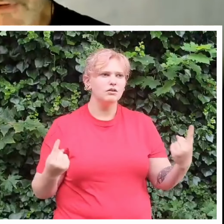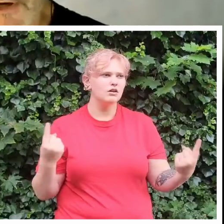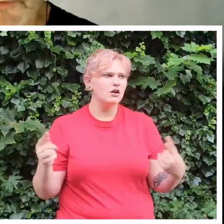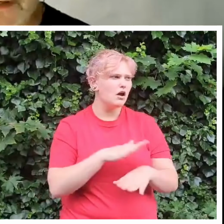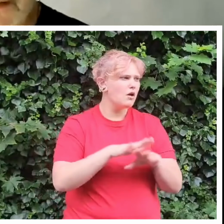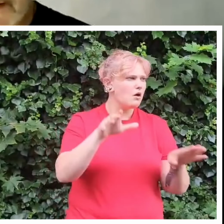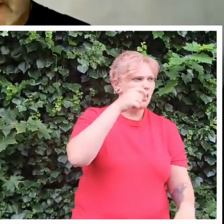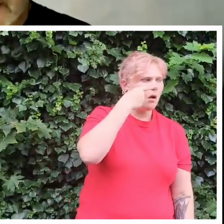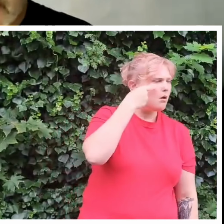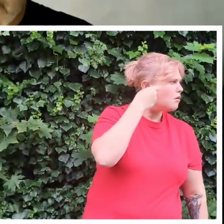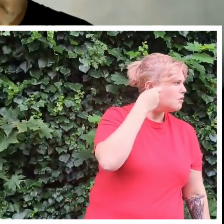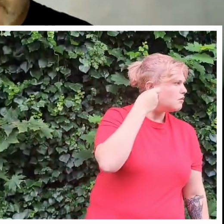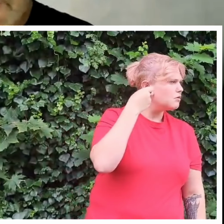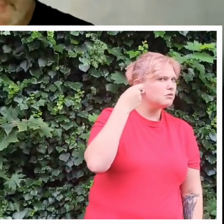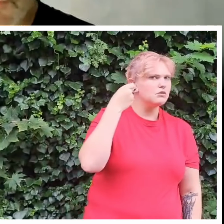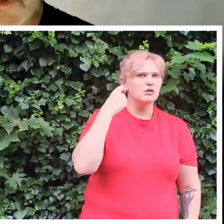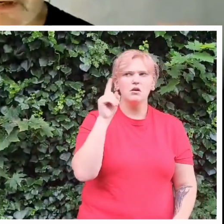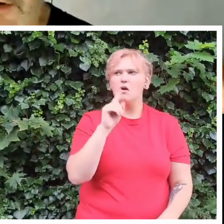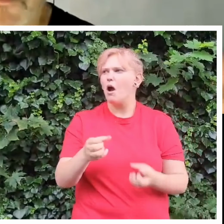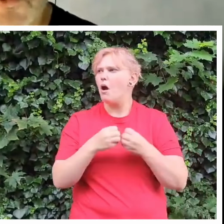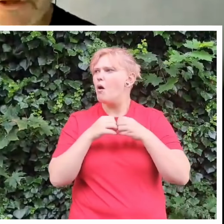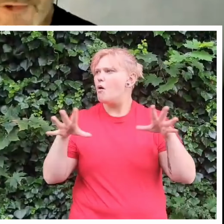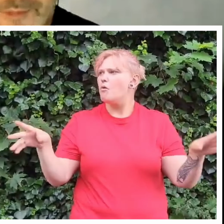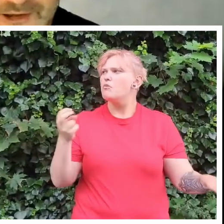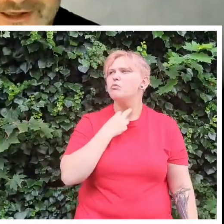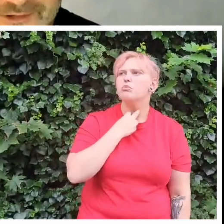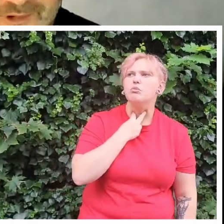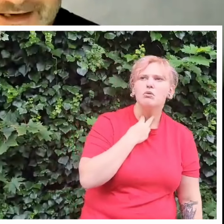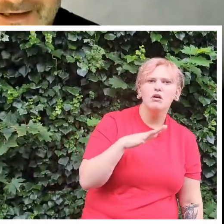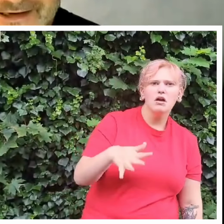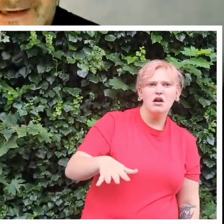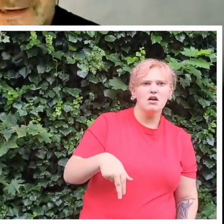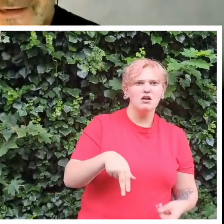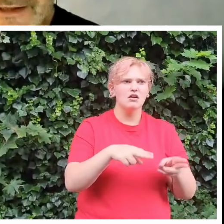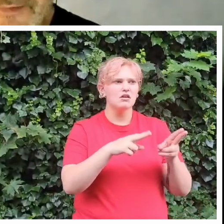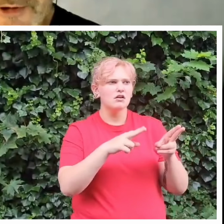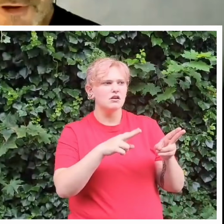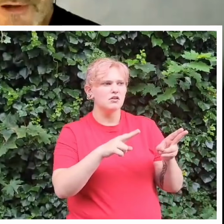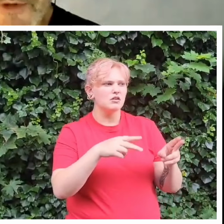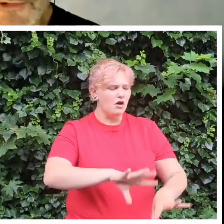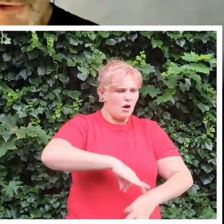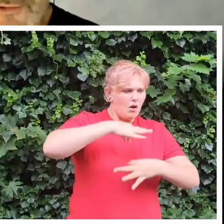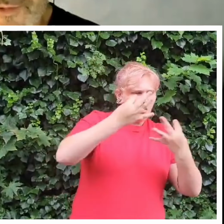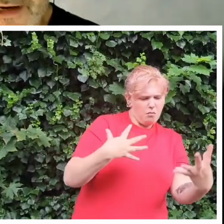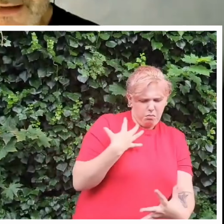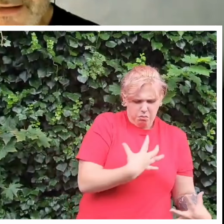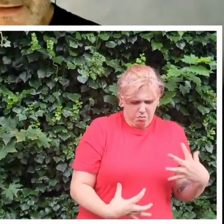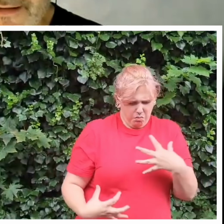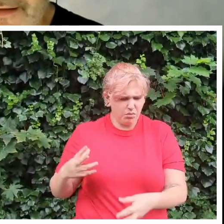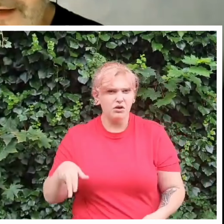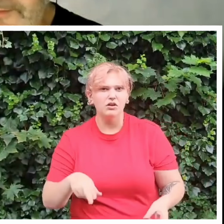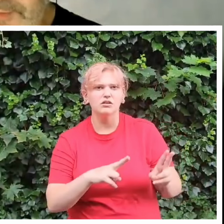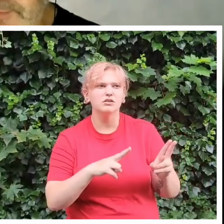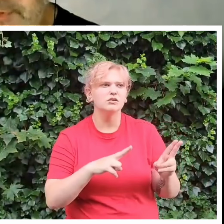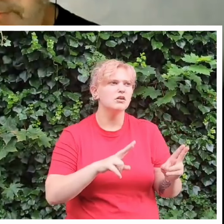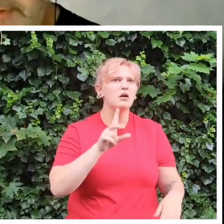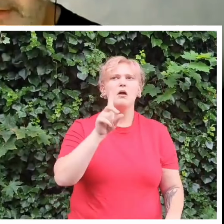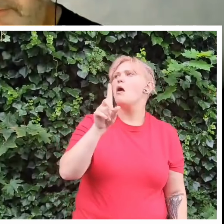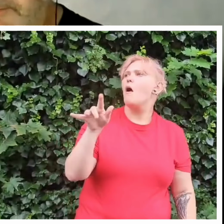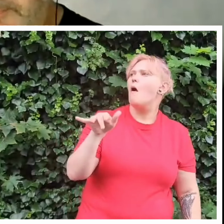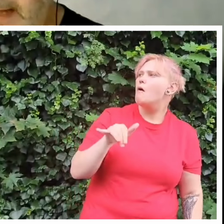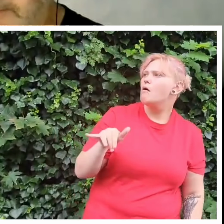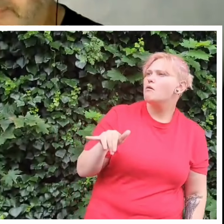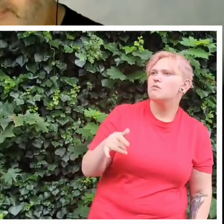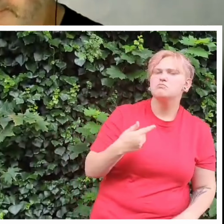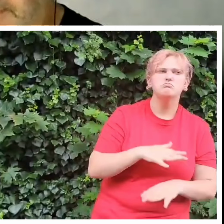we don't notice kind of losing our voice almost in a way, in a spiritual, emotional way. But also we